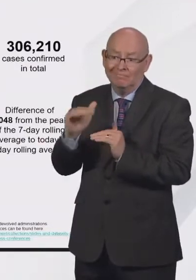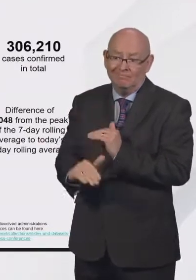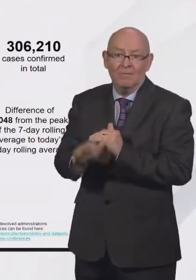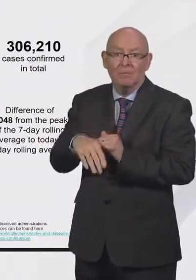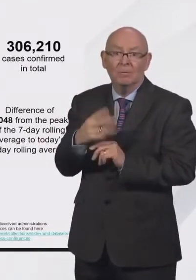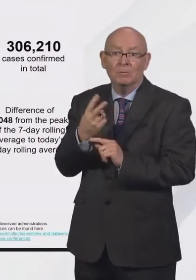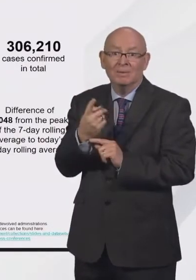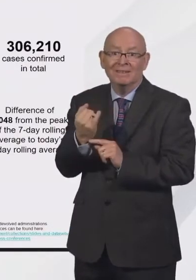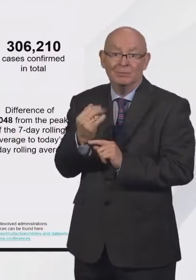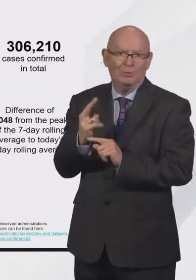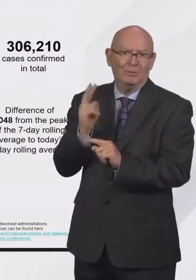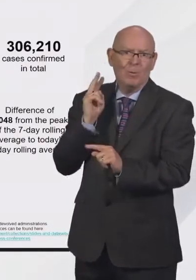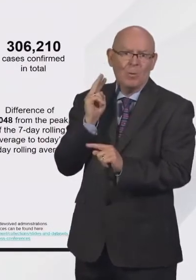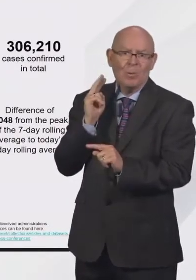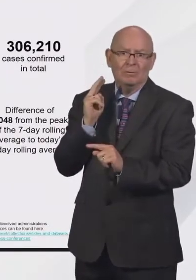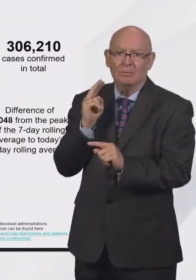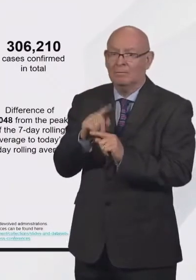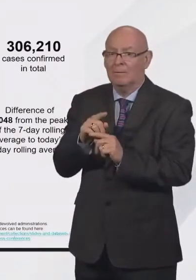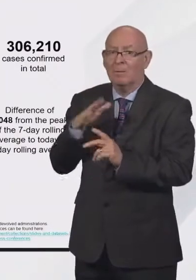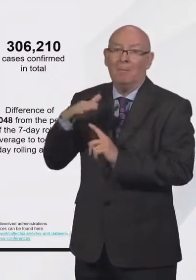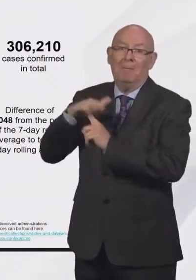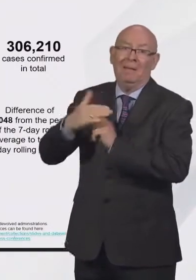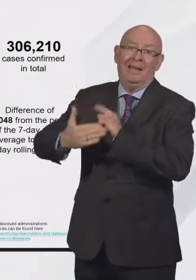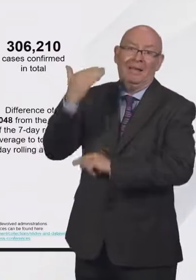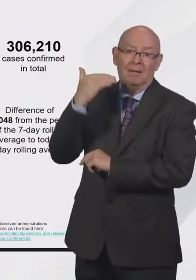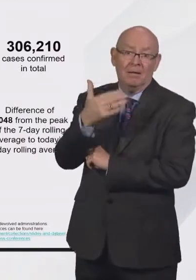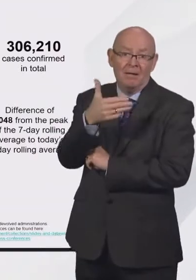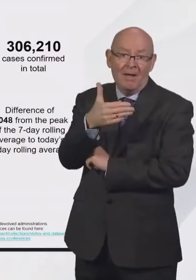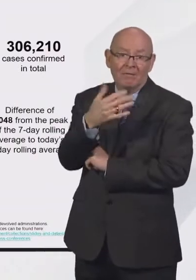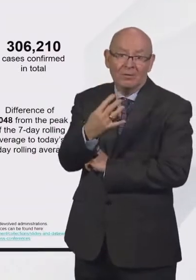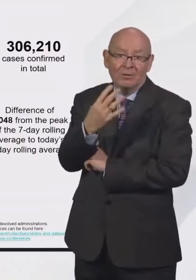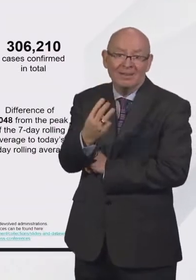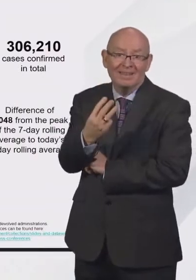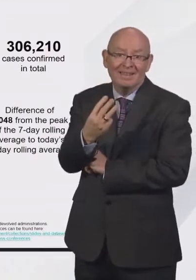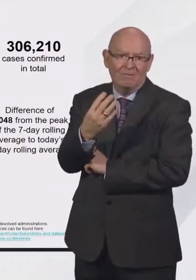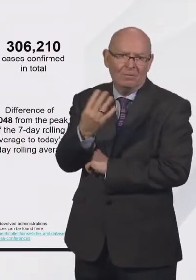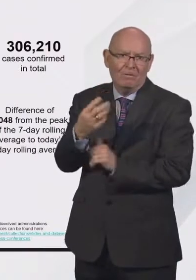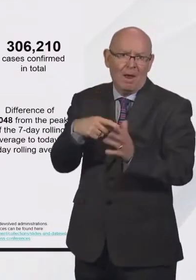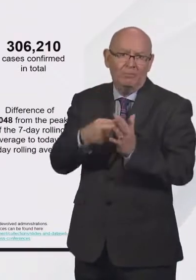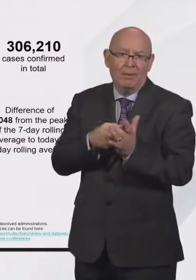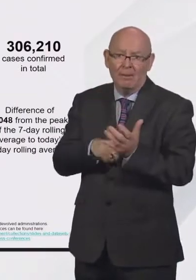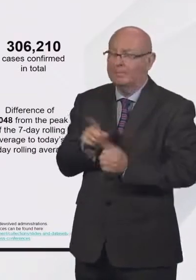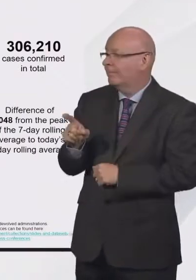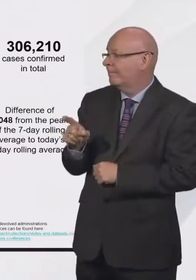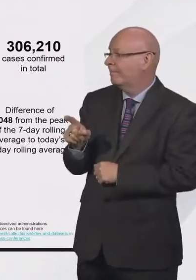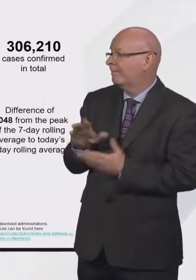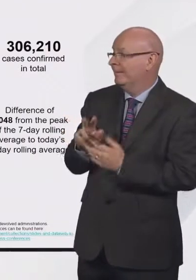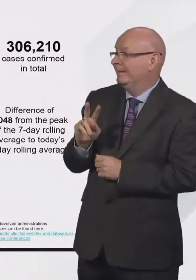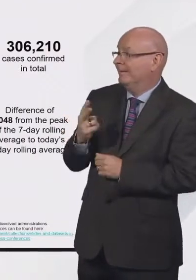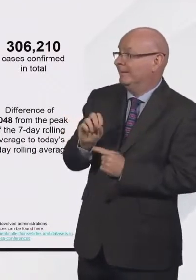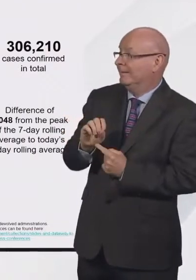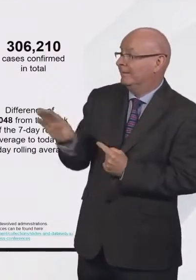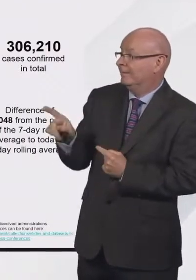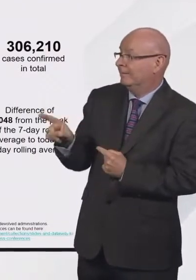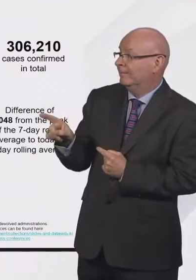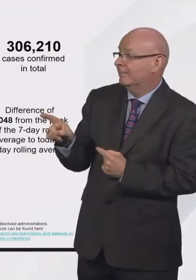Our third test is to receive reliable data from SAGE showing that the rate of infection is